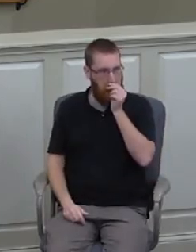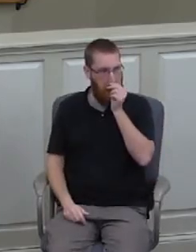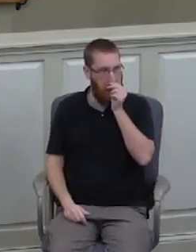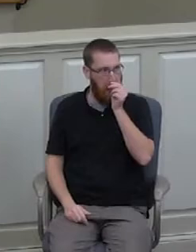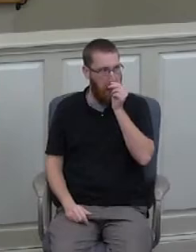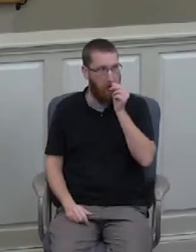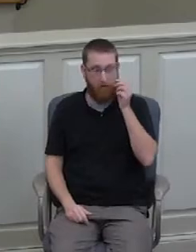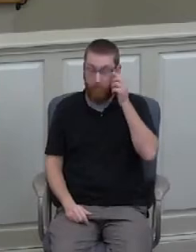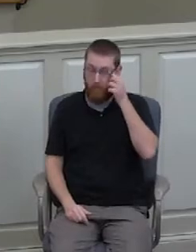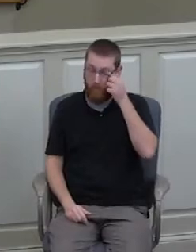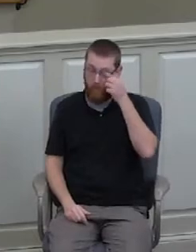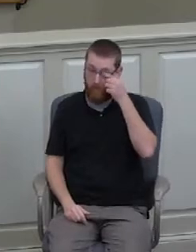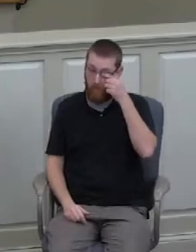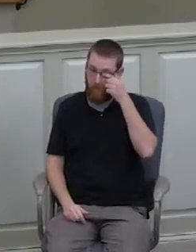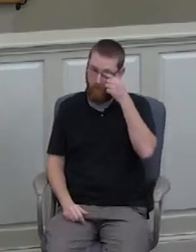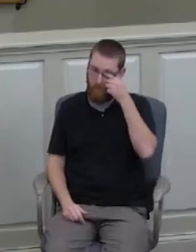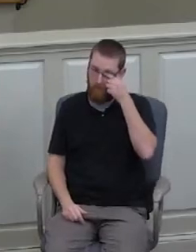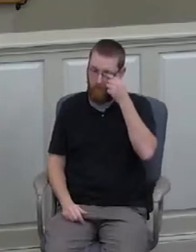Mr. Graham?